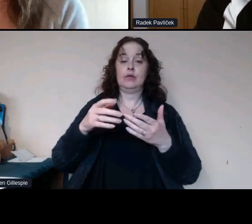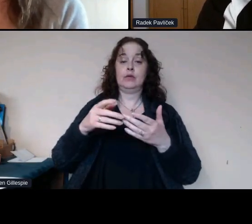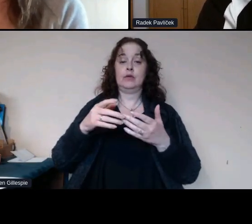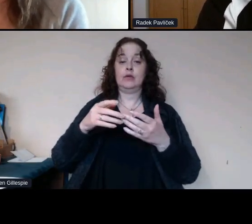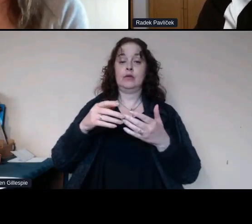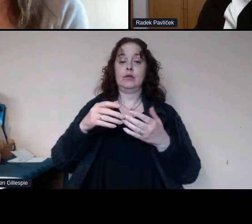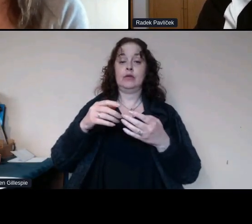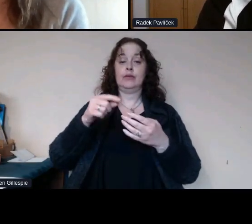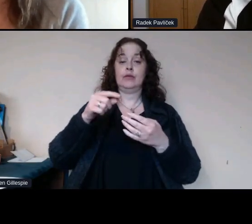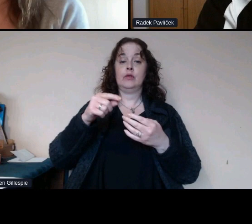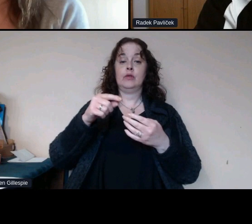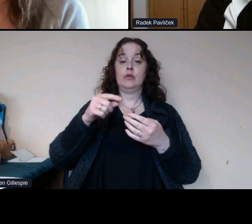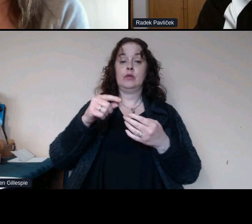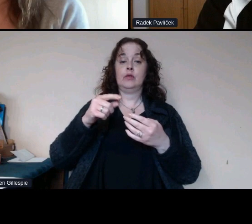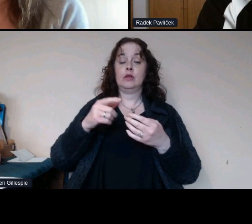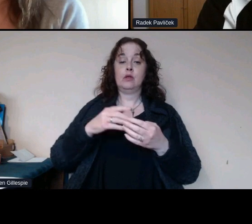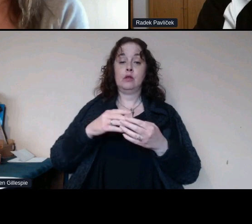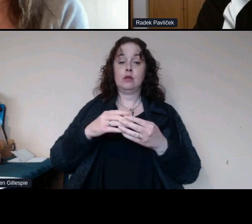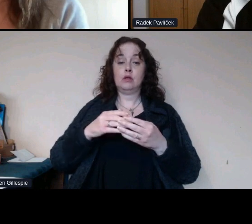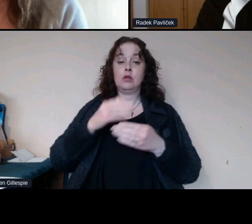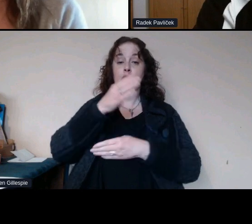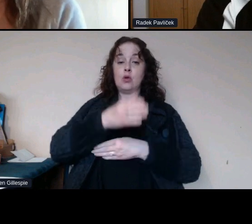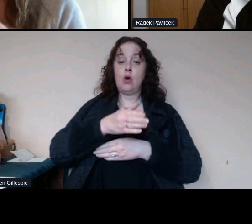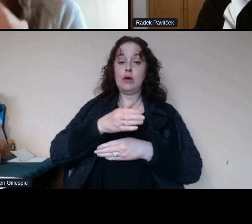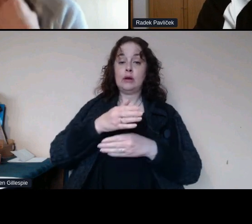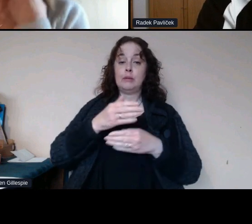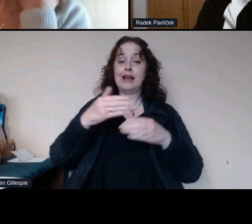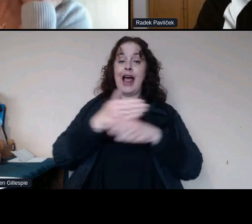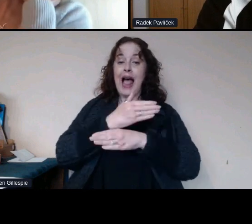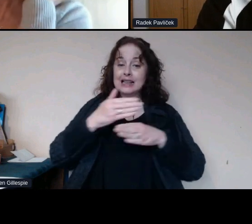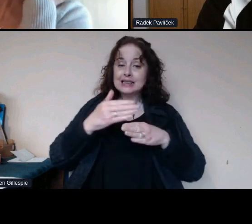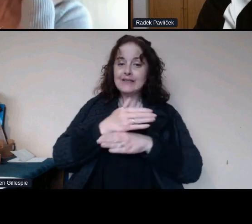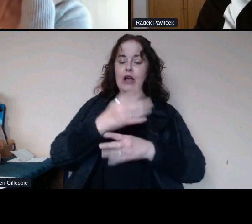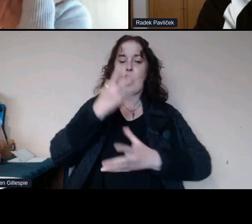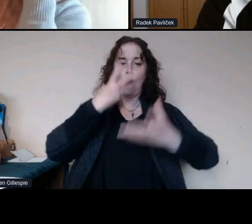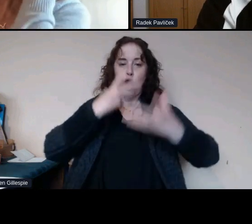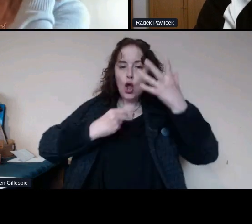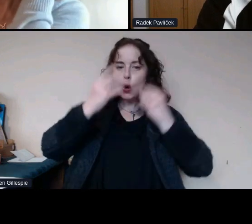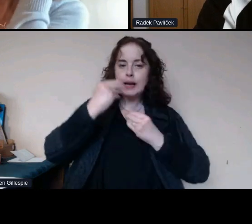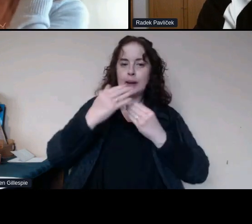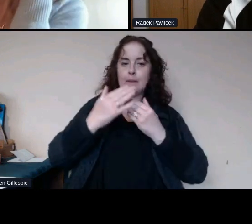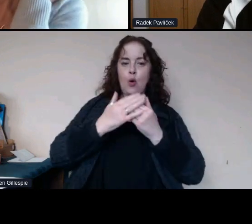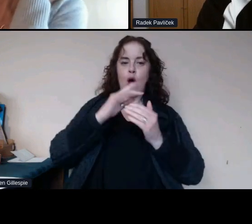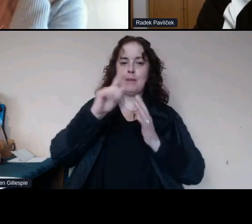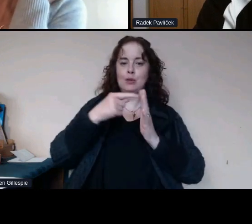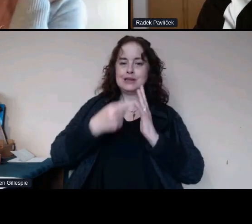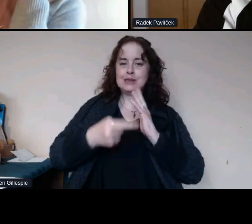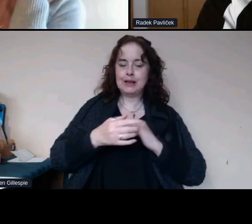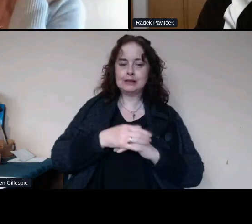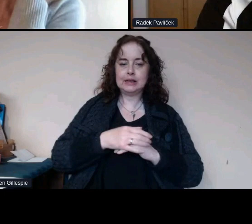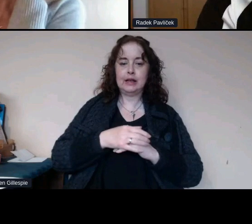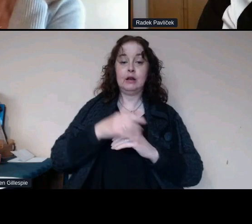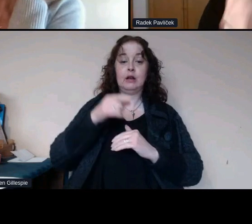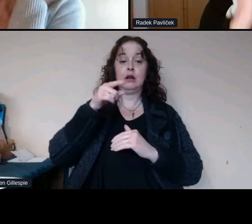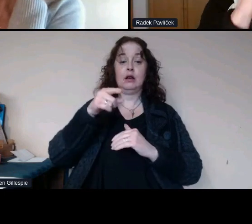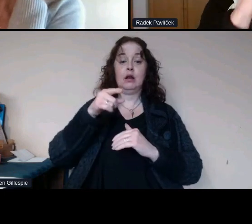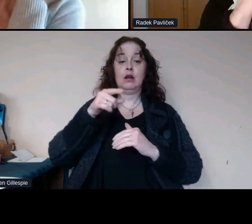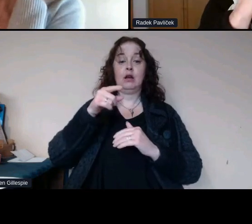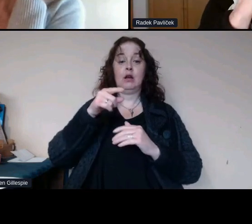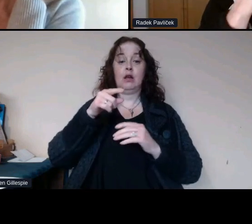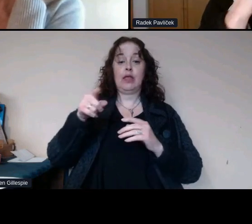just attending or being active on learning more about accessibility, and the platform gives